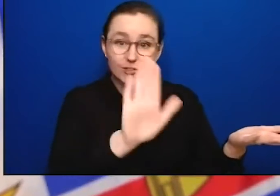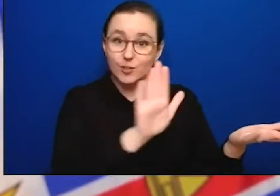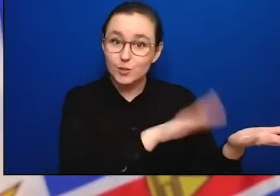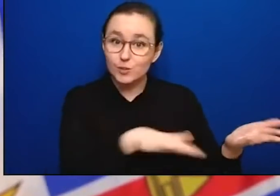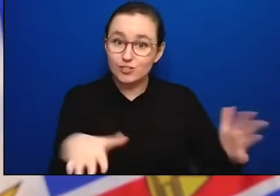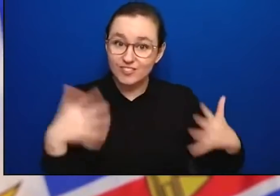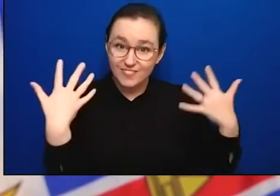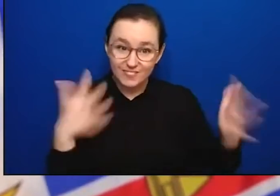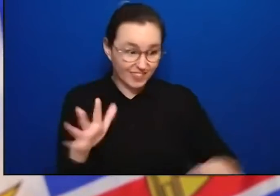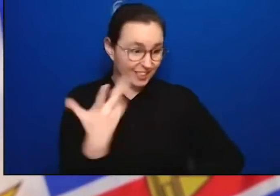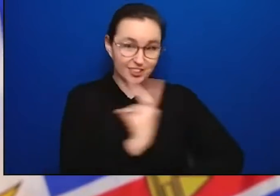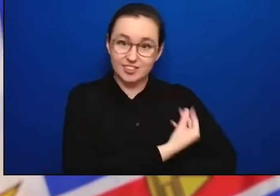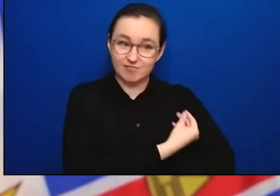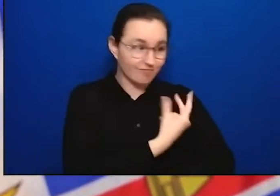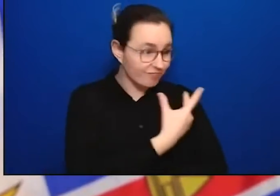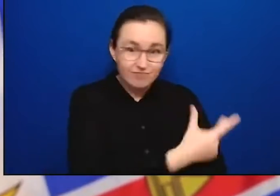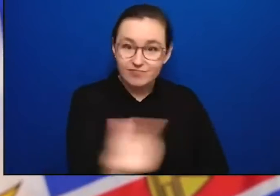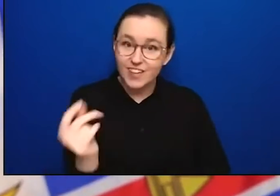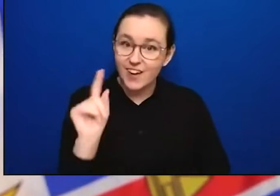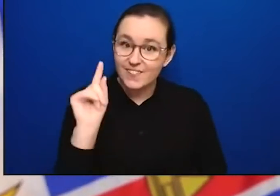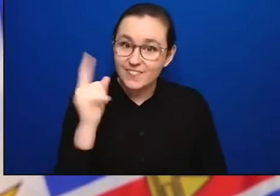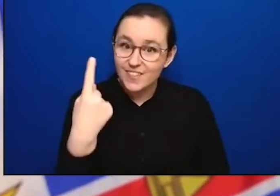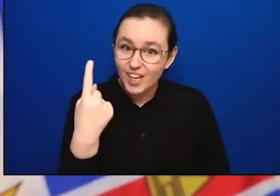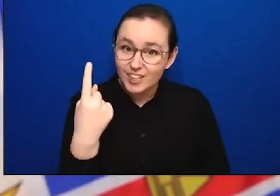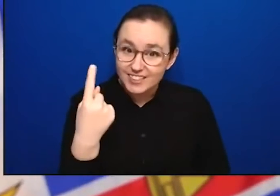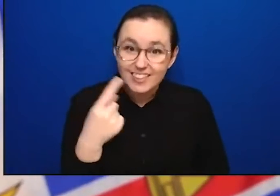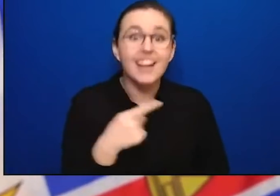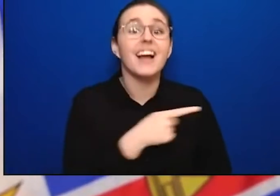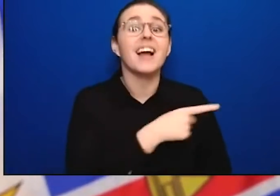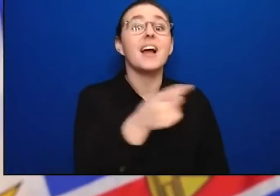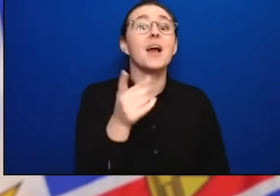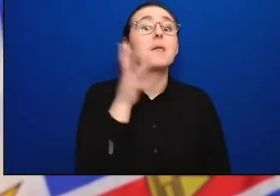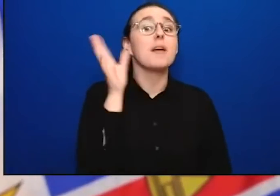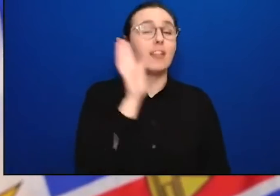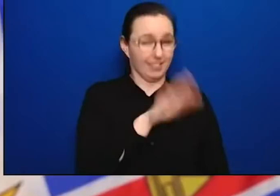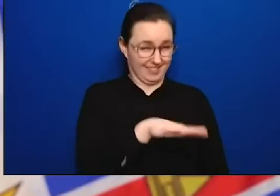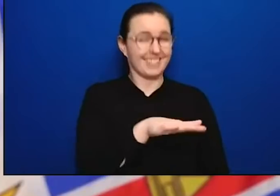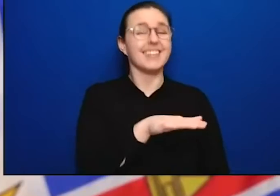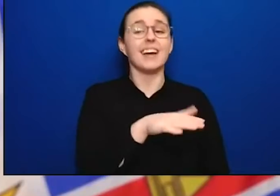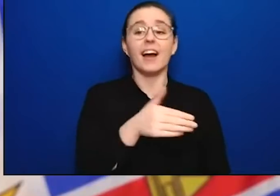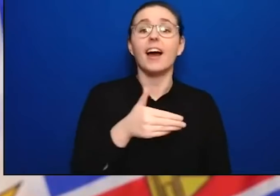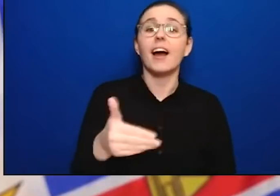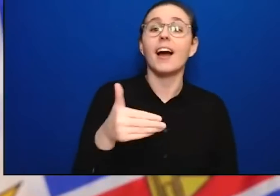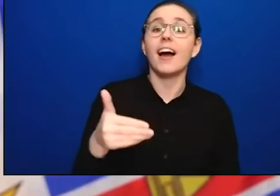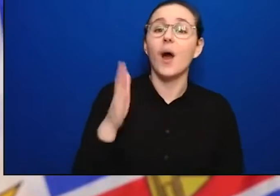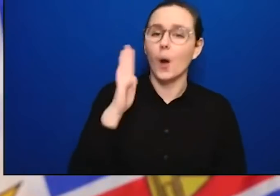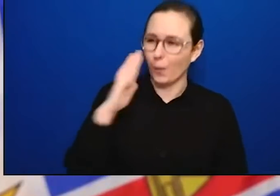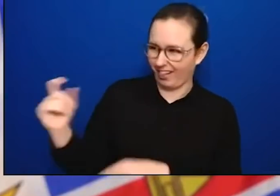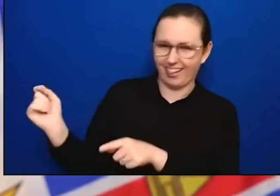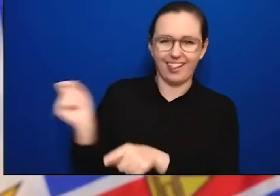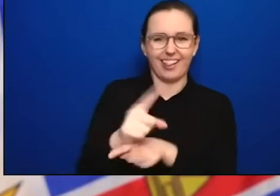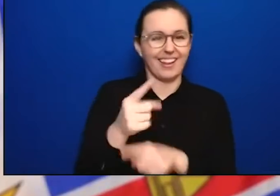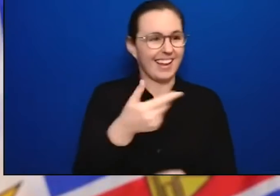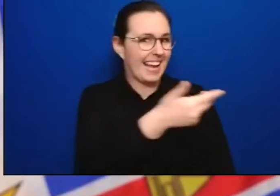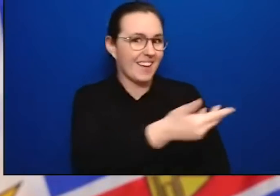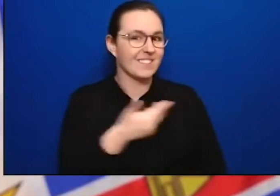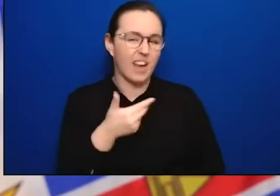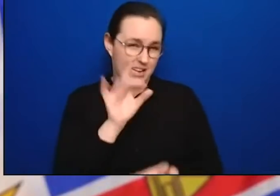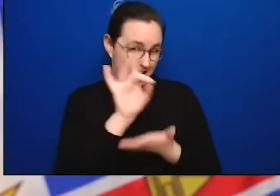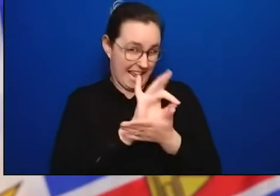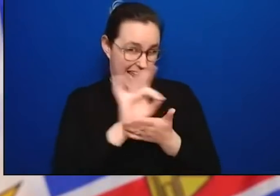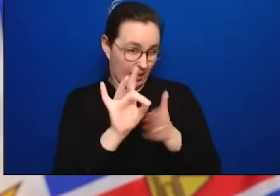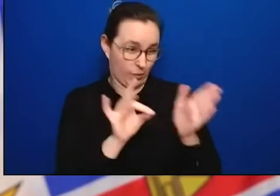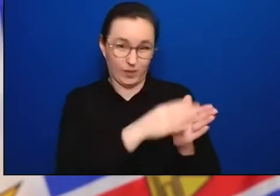already had their children vaccinated with their first dose that you will receive an invitation to book your second dose around the 8-week period.